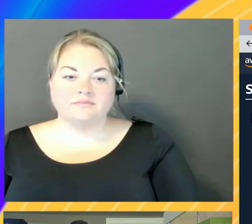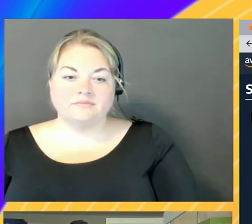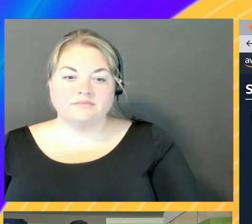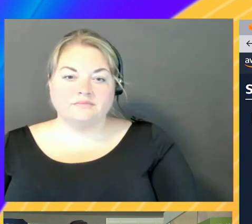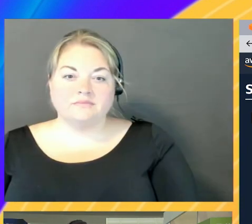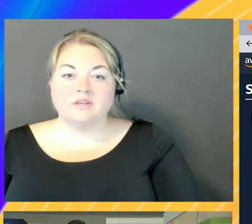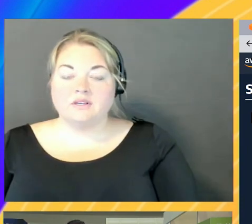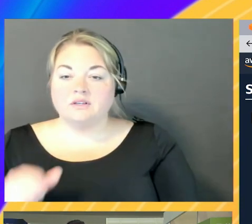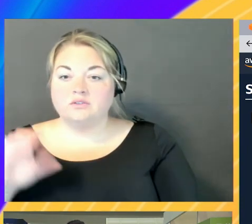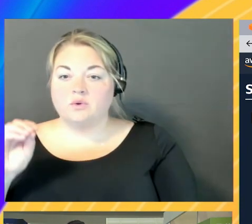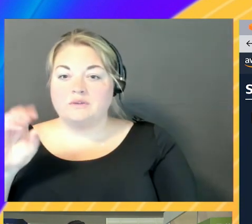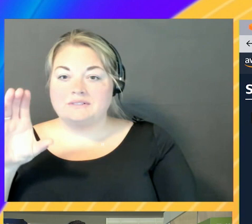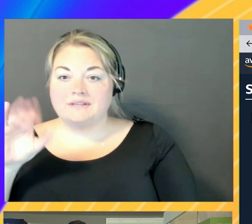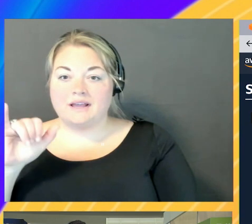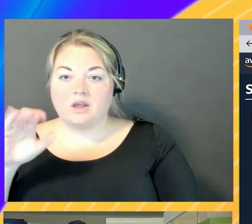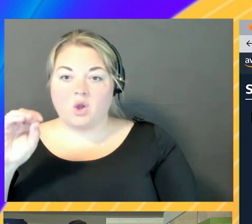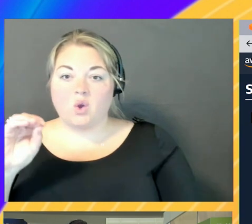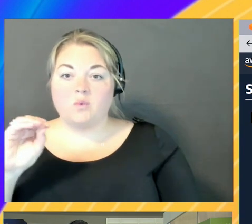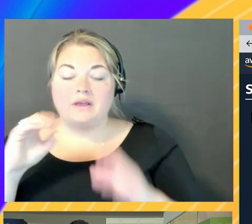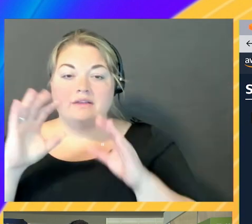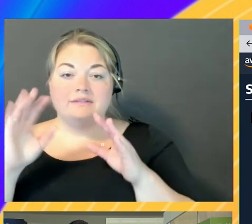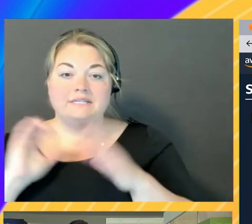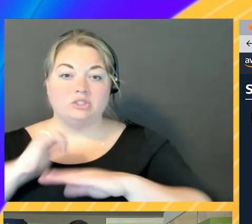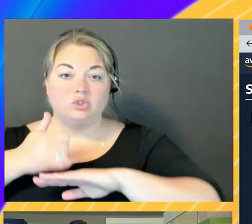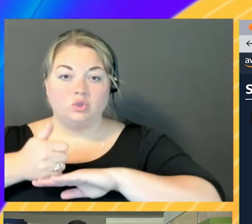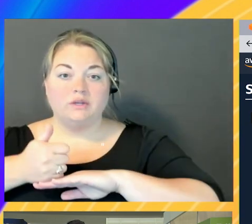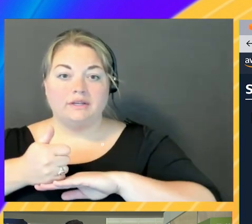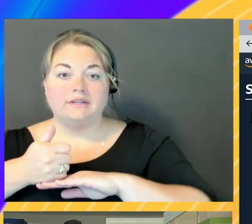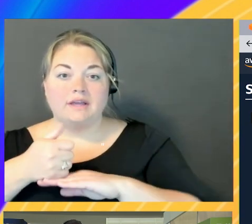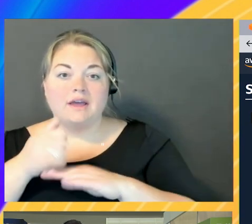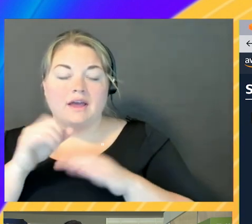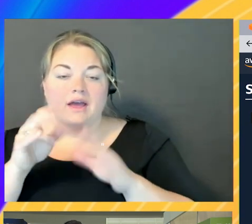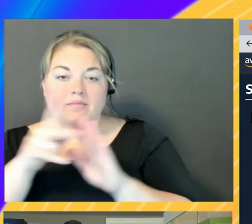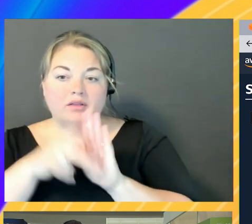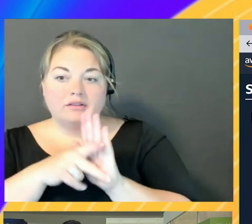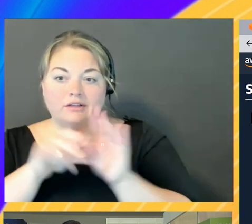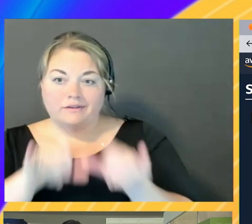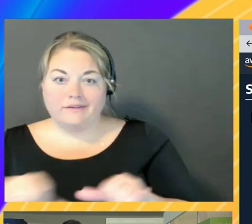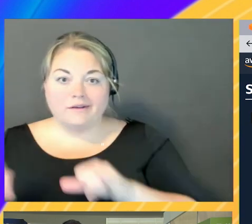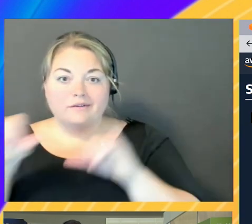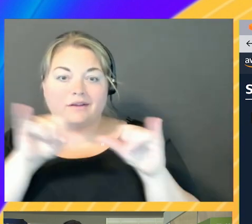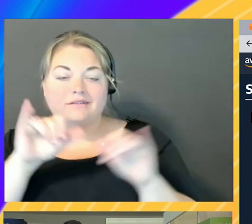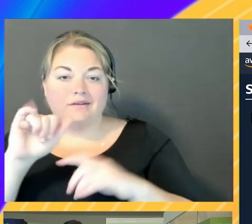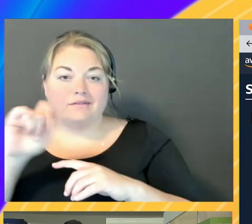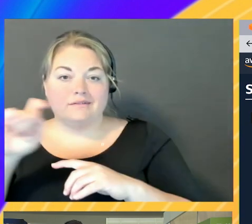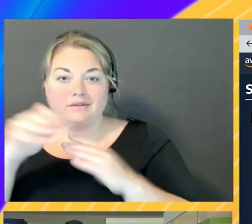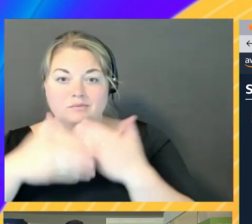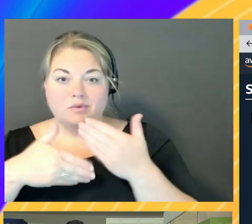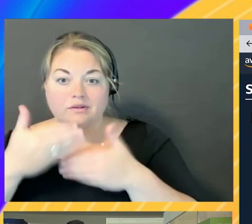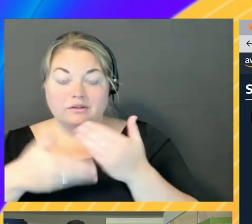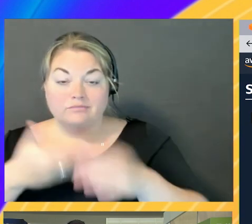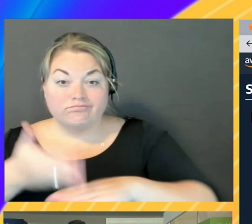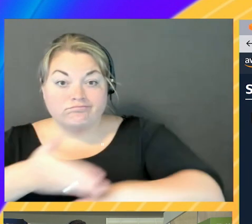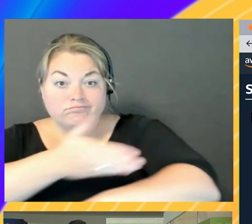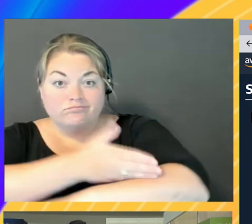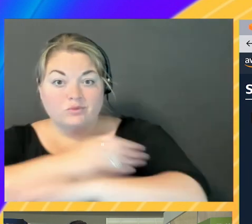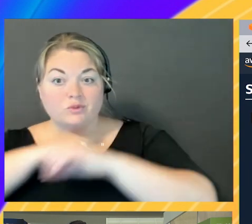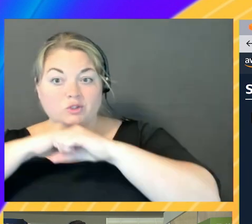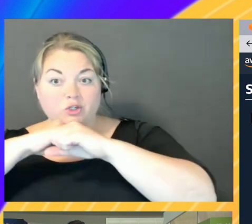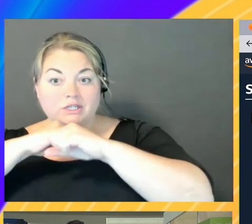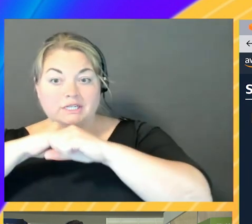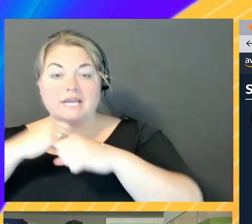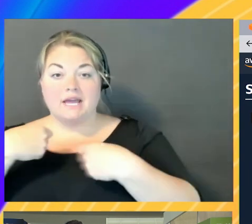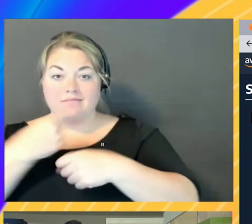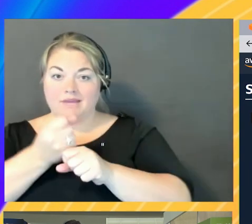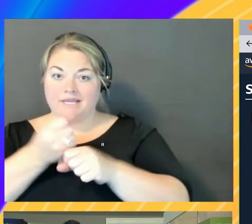a mandatory code-first policy in an effort to standardize a company's IT process, improve security, and make it easier to manage